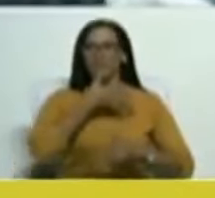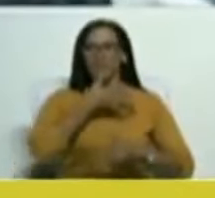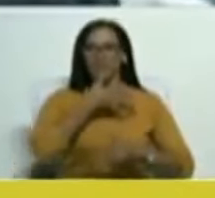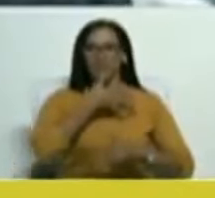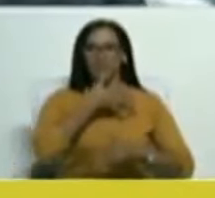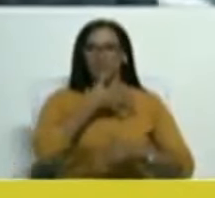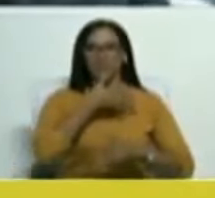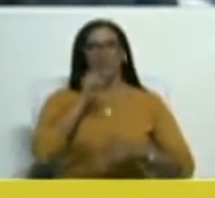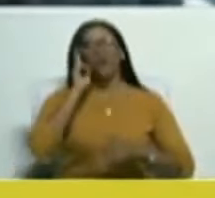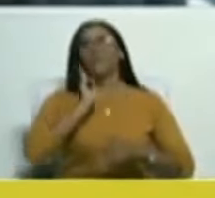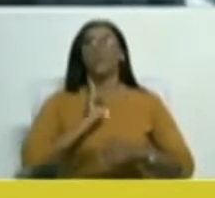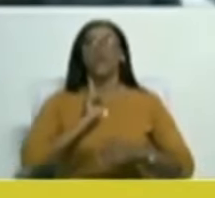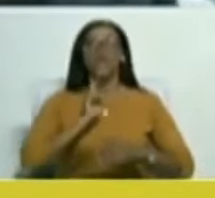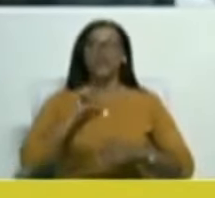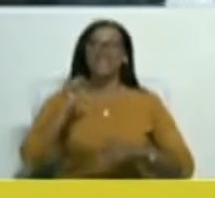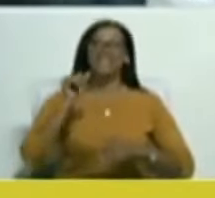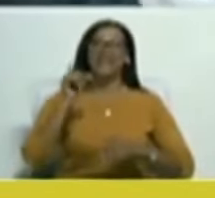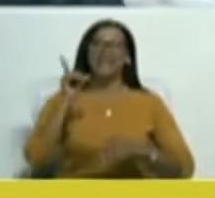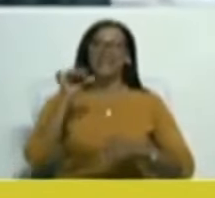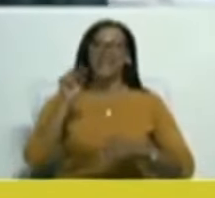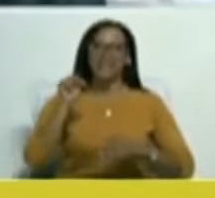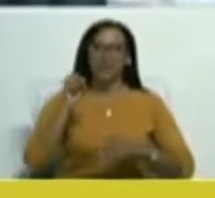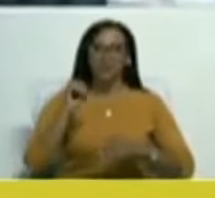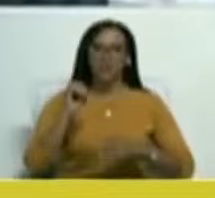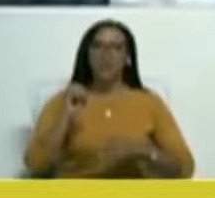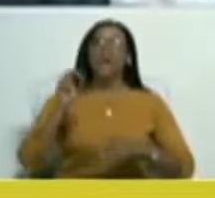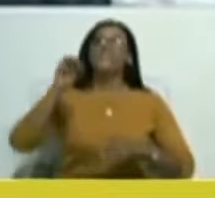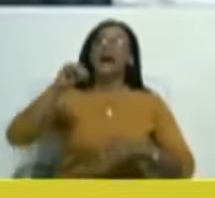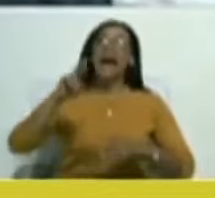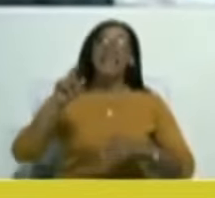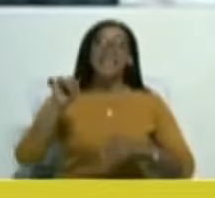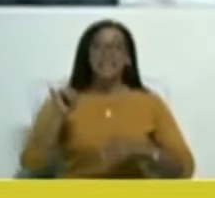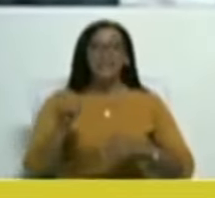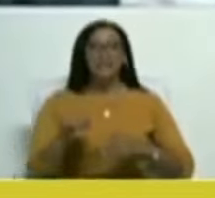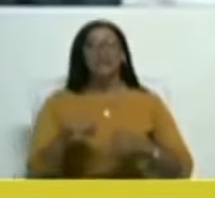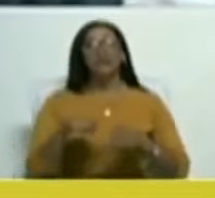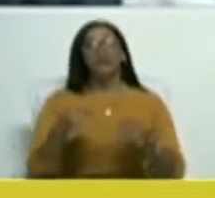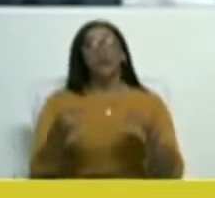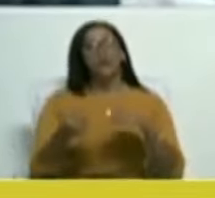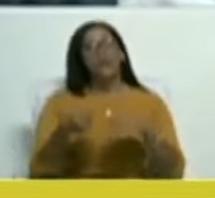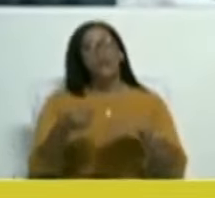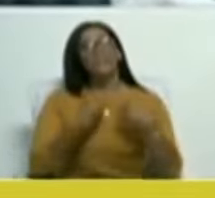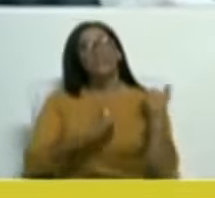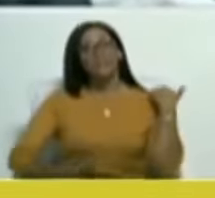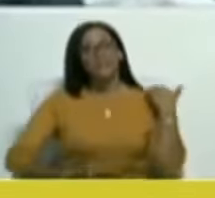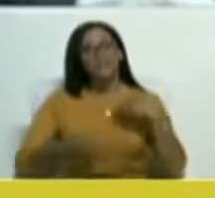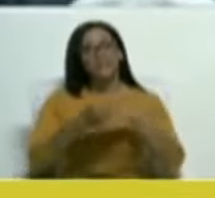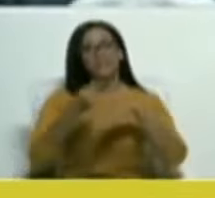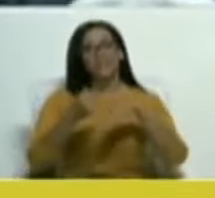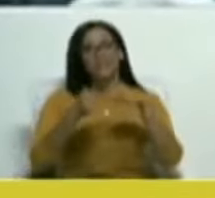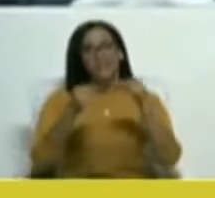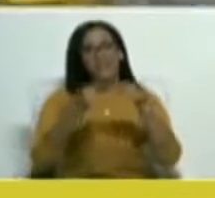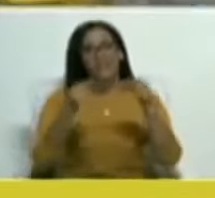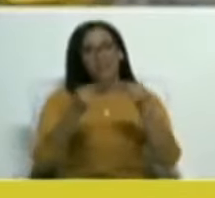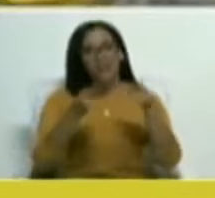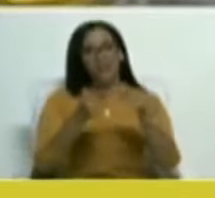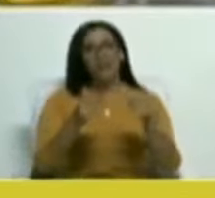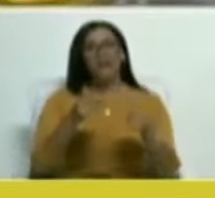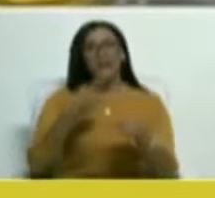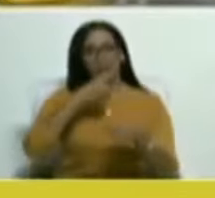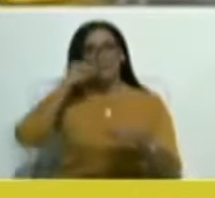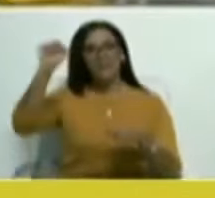with Fidel, with Bolivar, with Sandino, with Martí, with Daniel and Nicolás, that have been